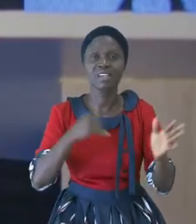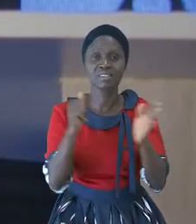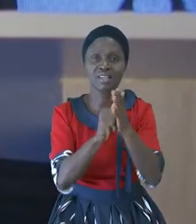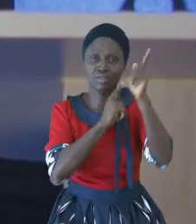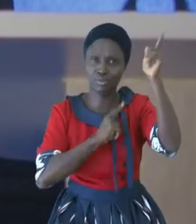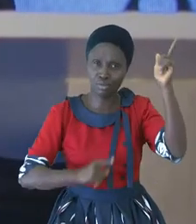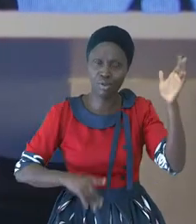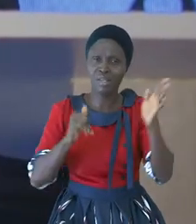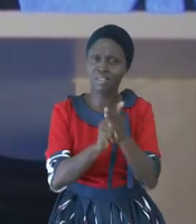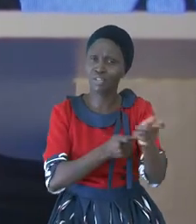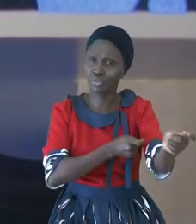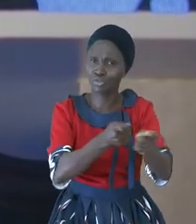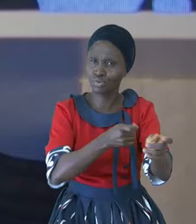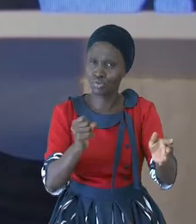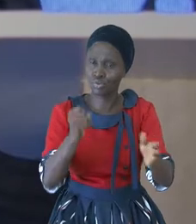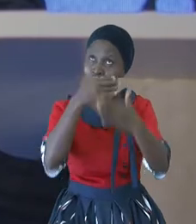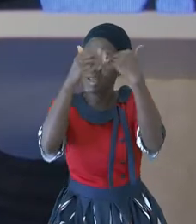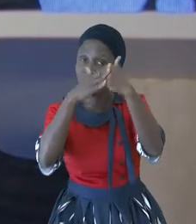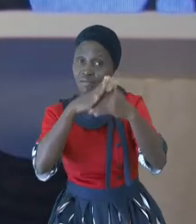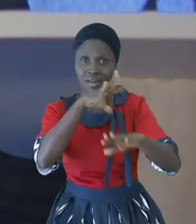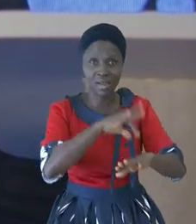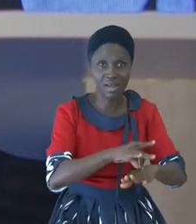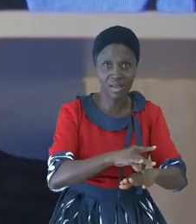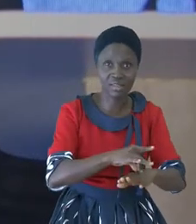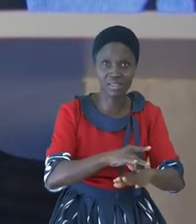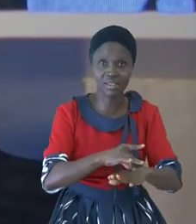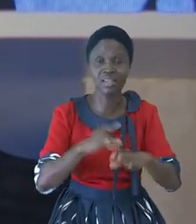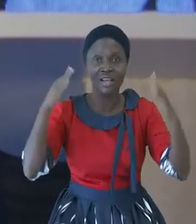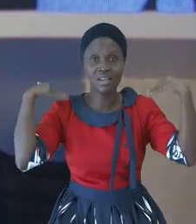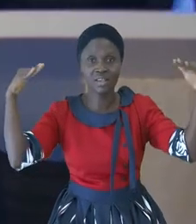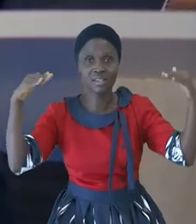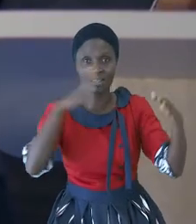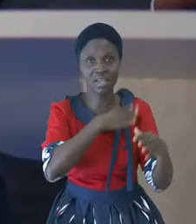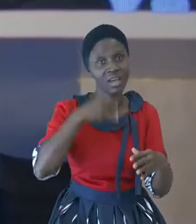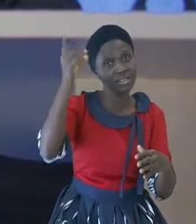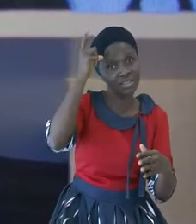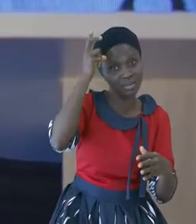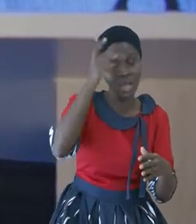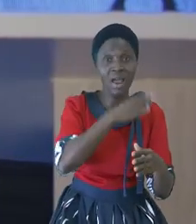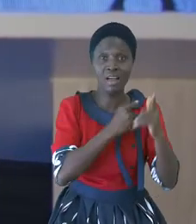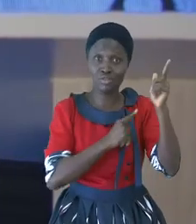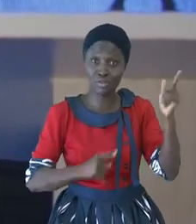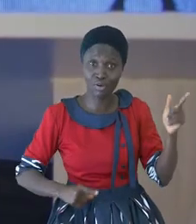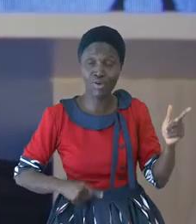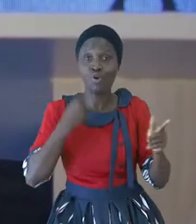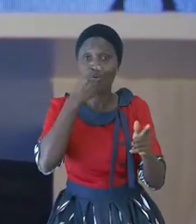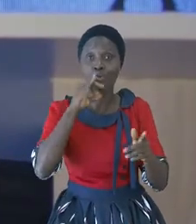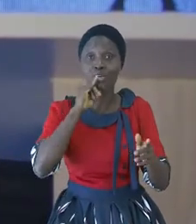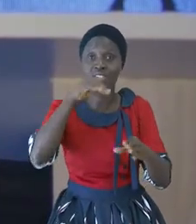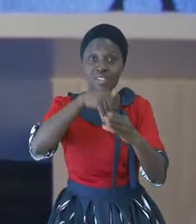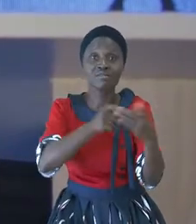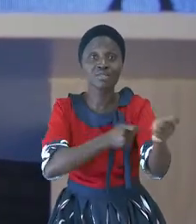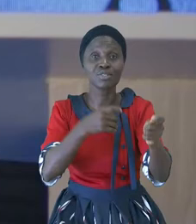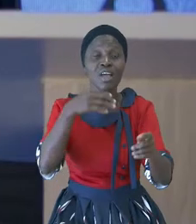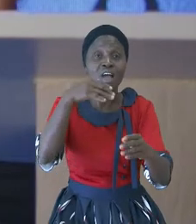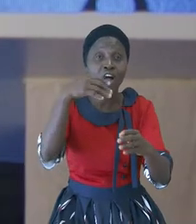that controls heaven and earth, men and women, angels and demons, and the Lord who is in charge and control